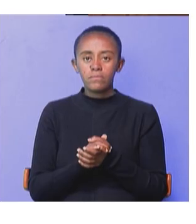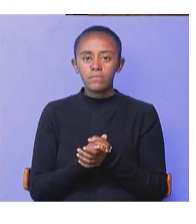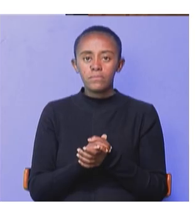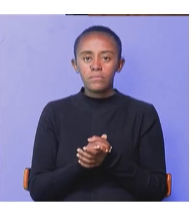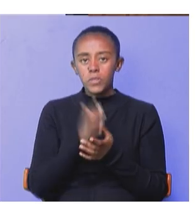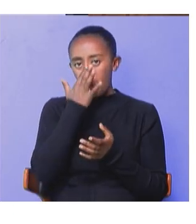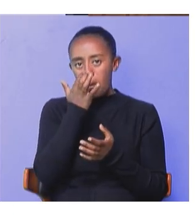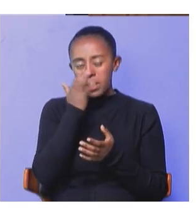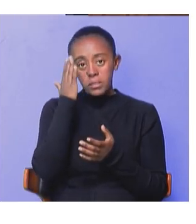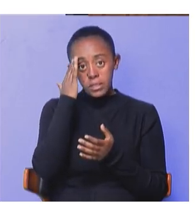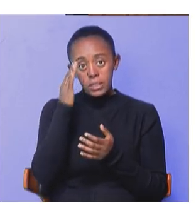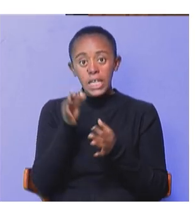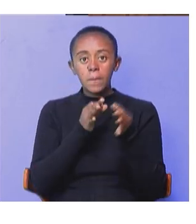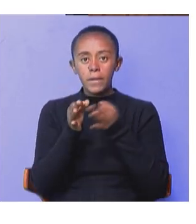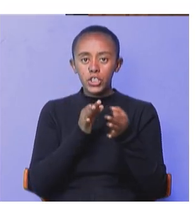common expressions.